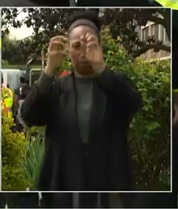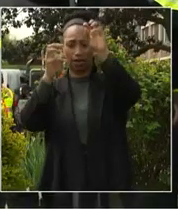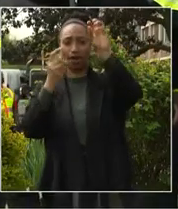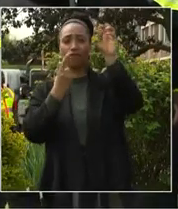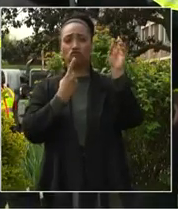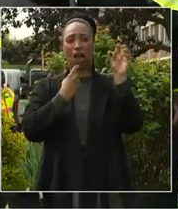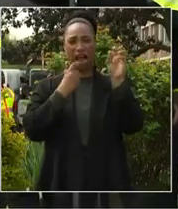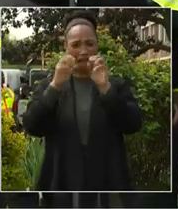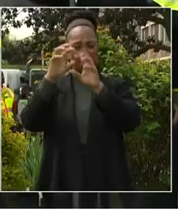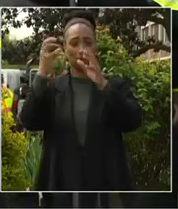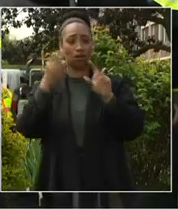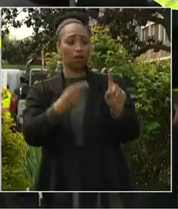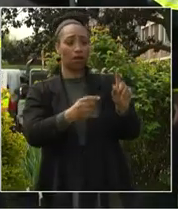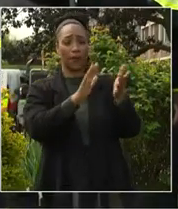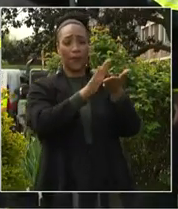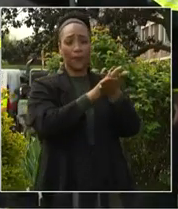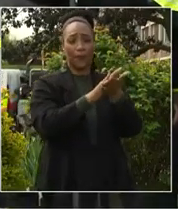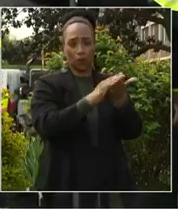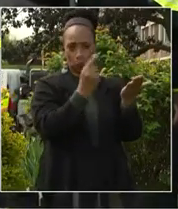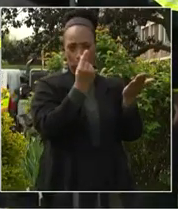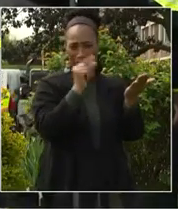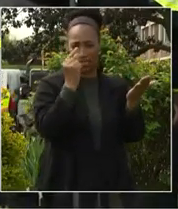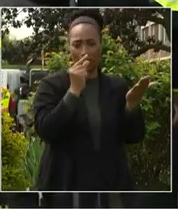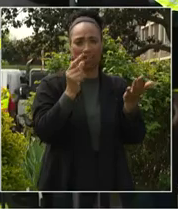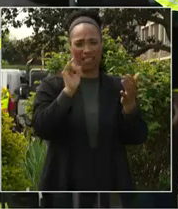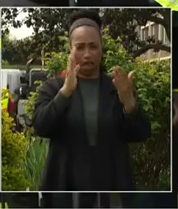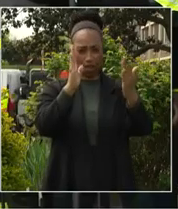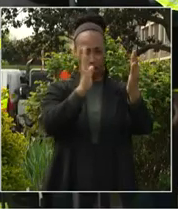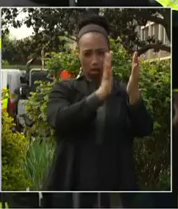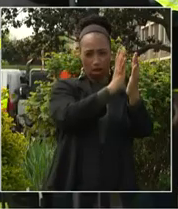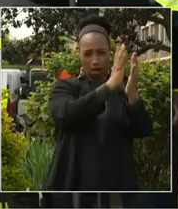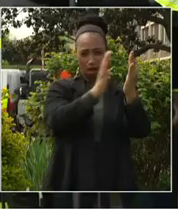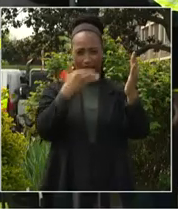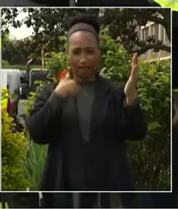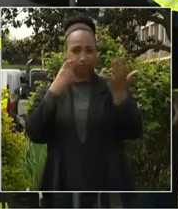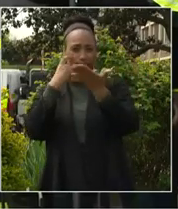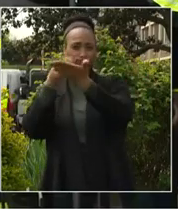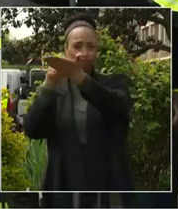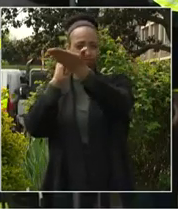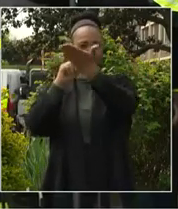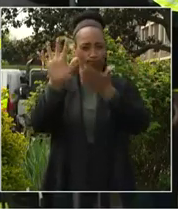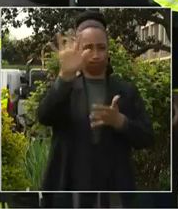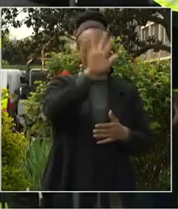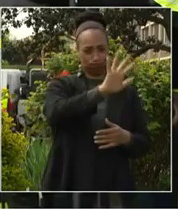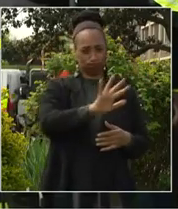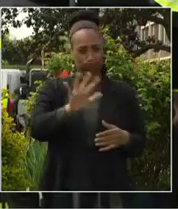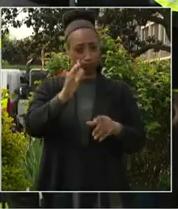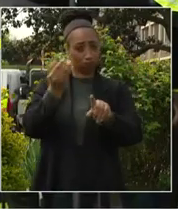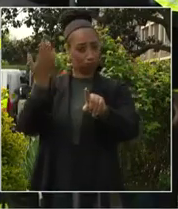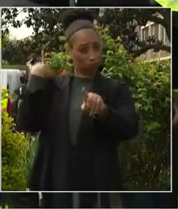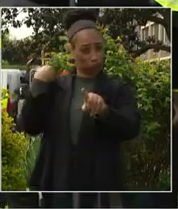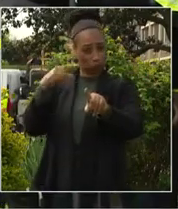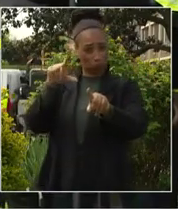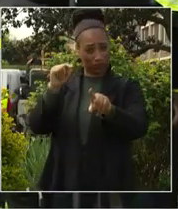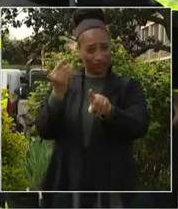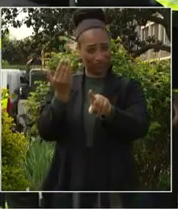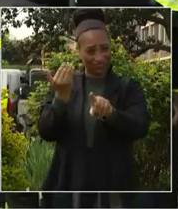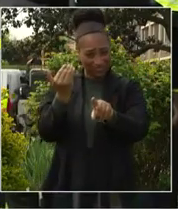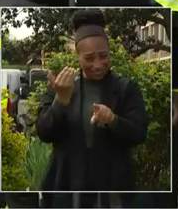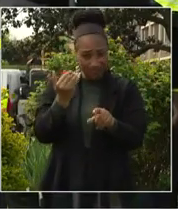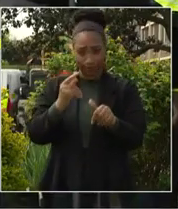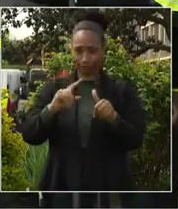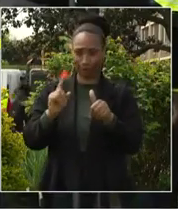shades. There was a lot of red when I first became mayor in 2015. But because of the hard work and